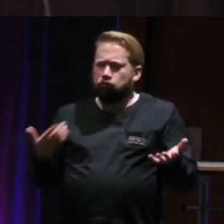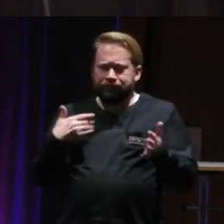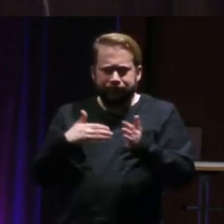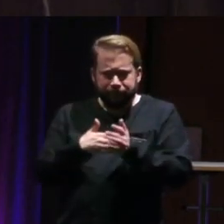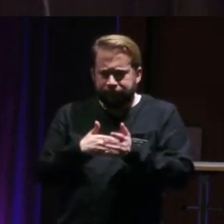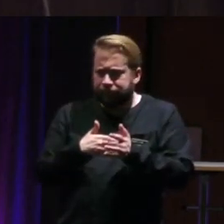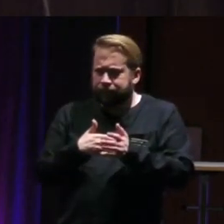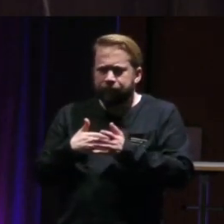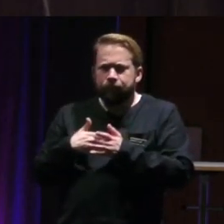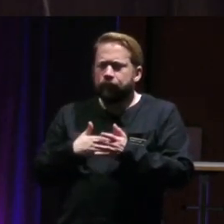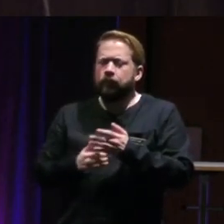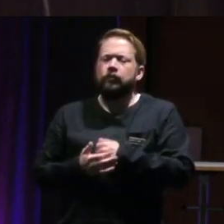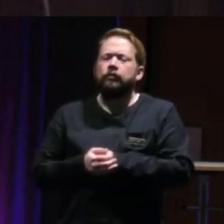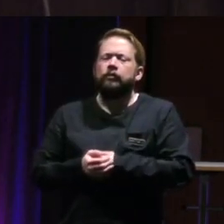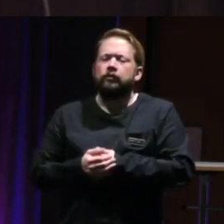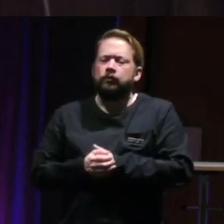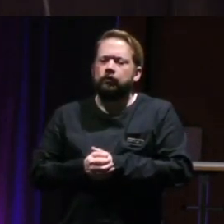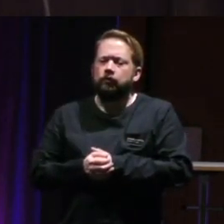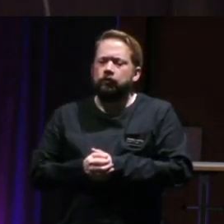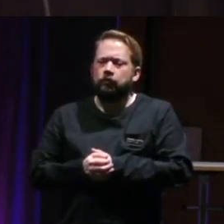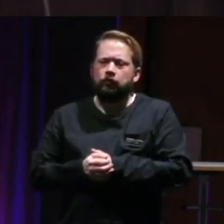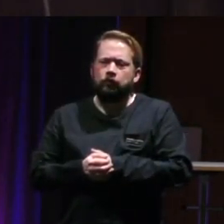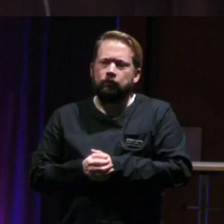I mean, I can, but I will not go in.